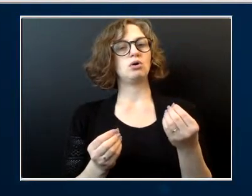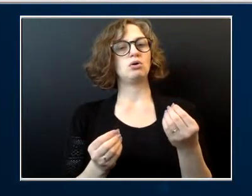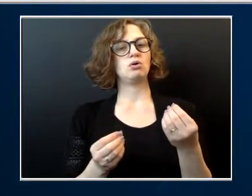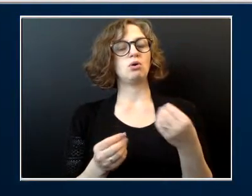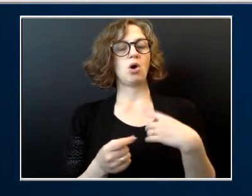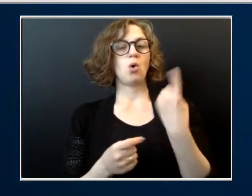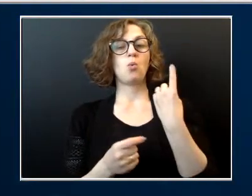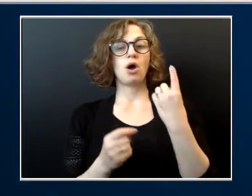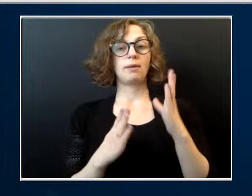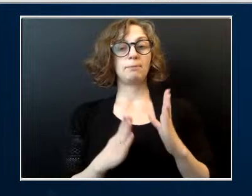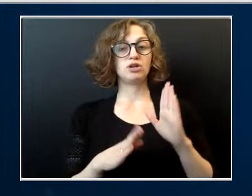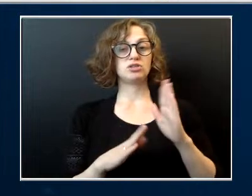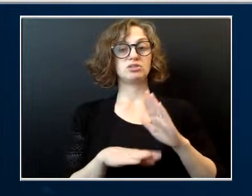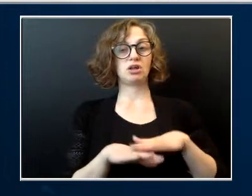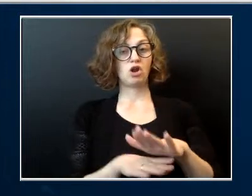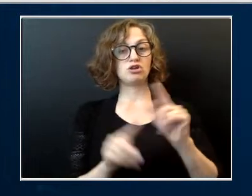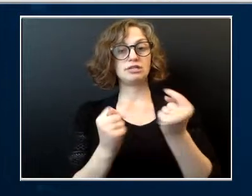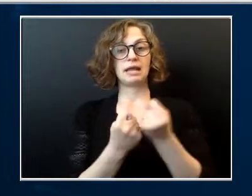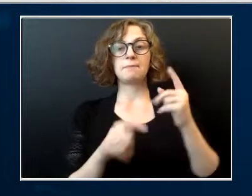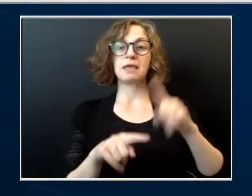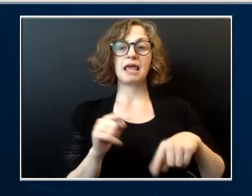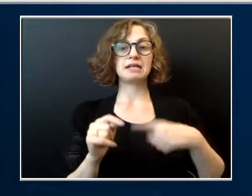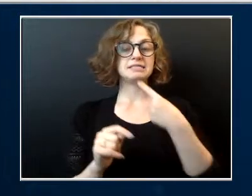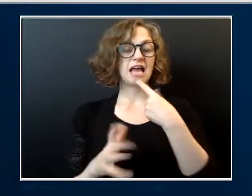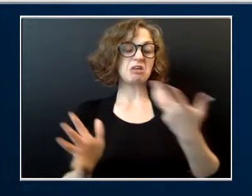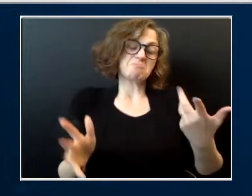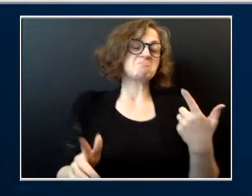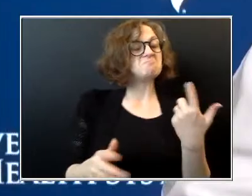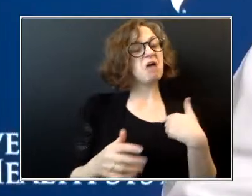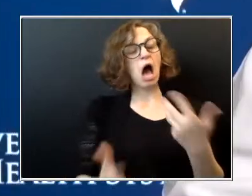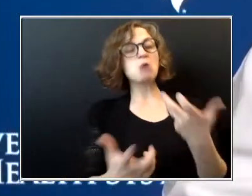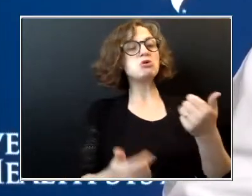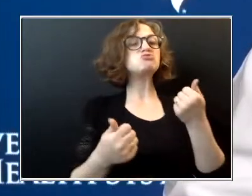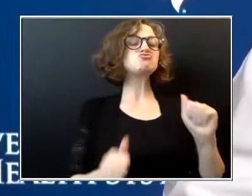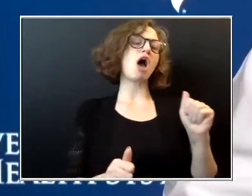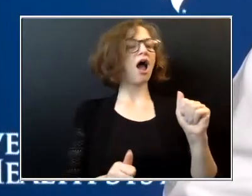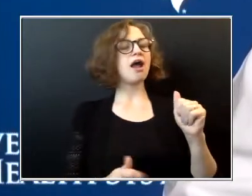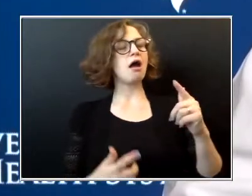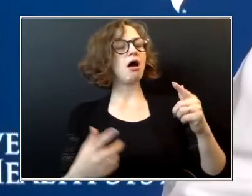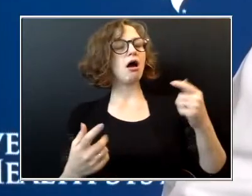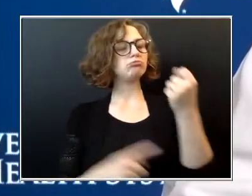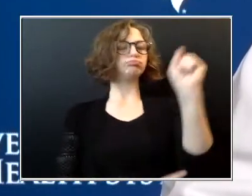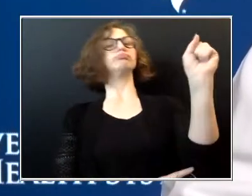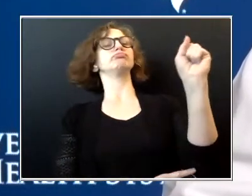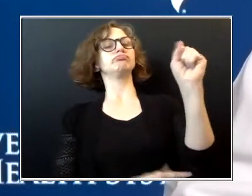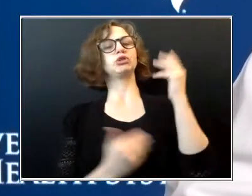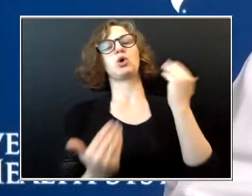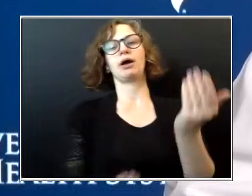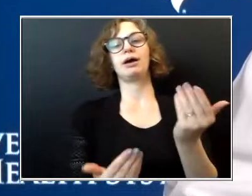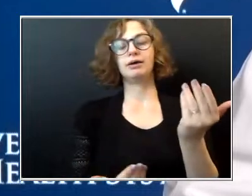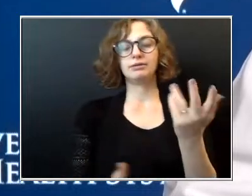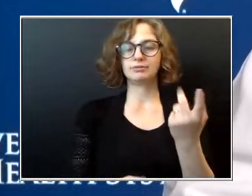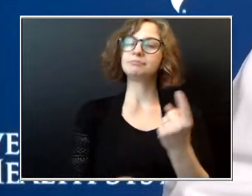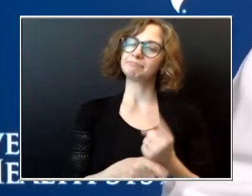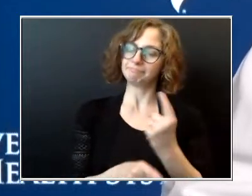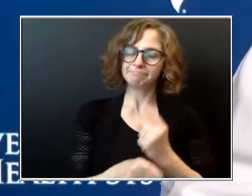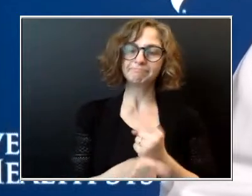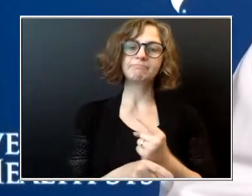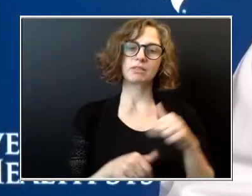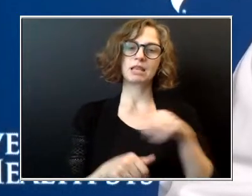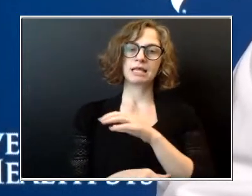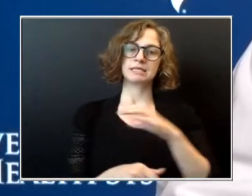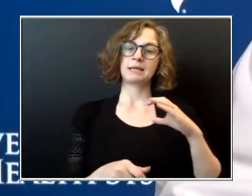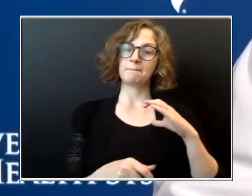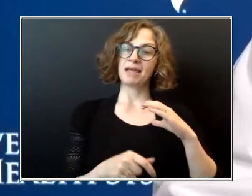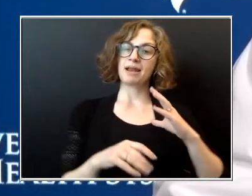anyway. You make a group decision about correct, like and that's how we do it. Like, this is a committee that have been built in order to kind of